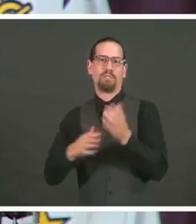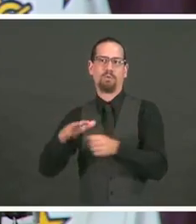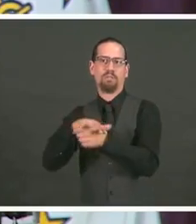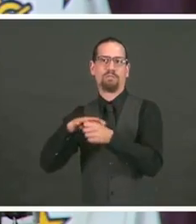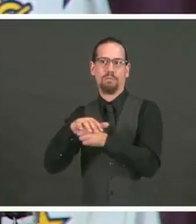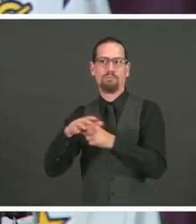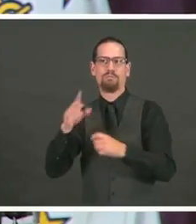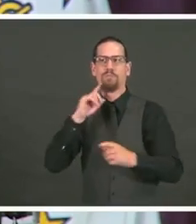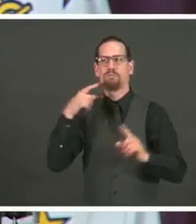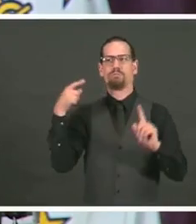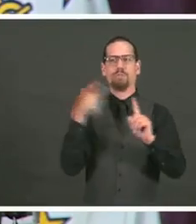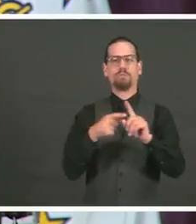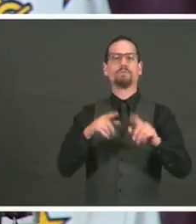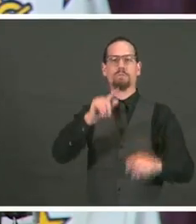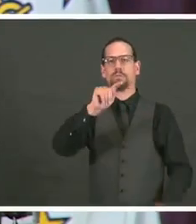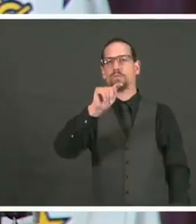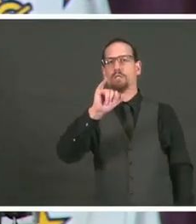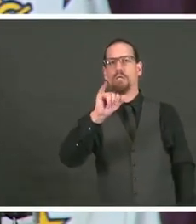and Middletown.